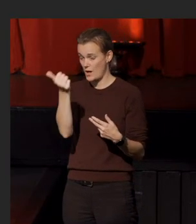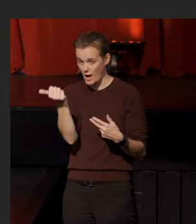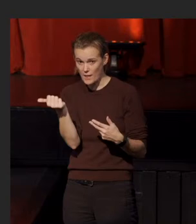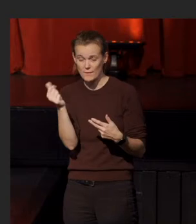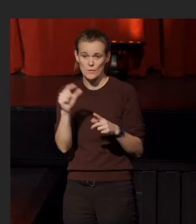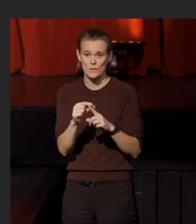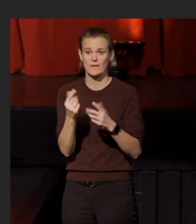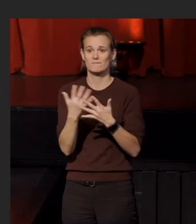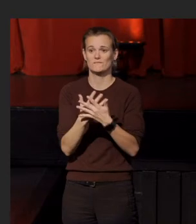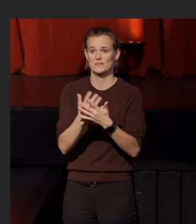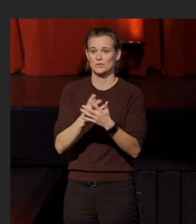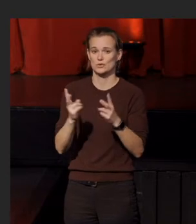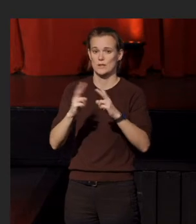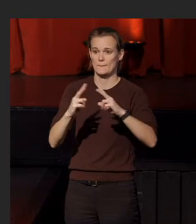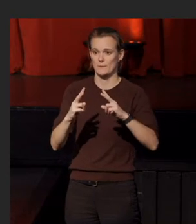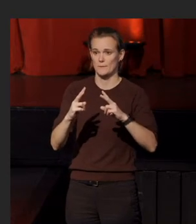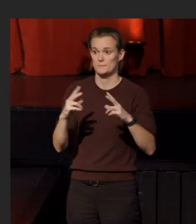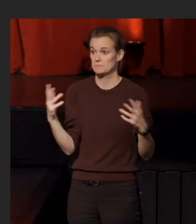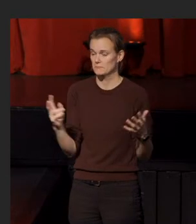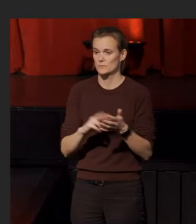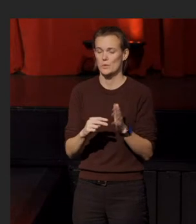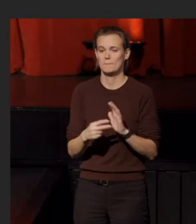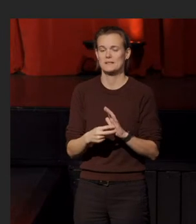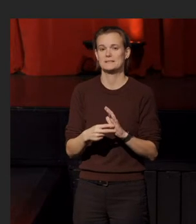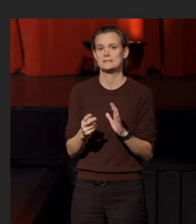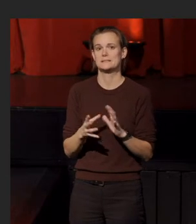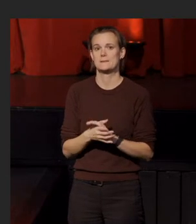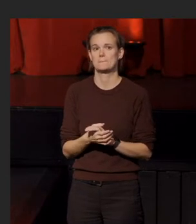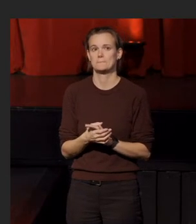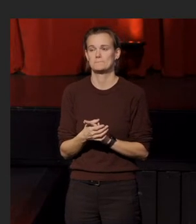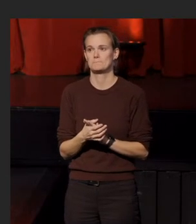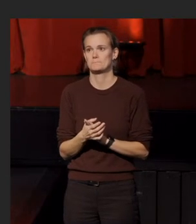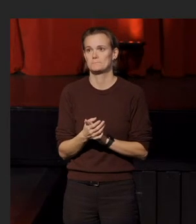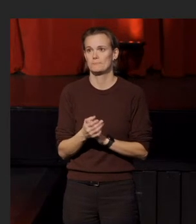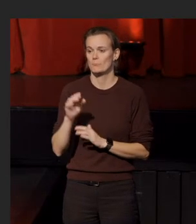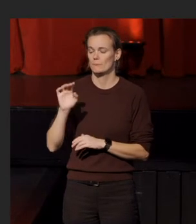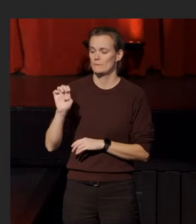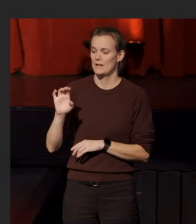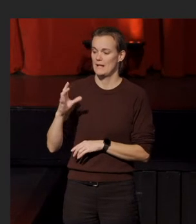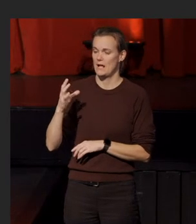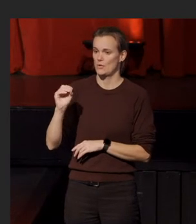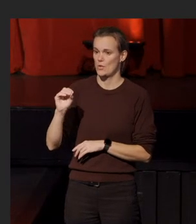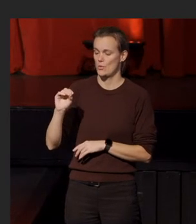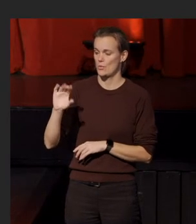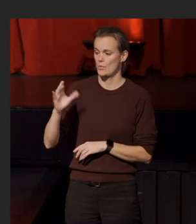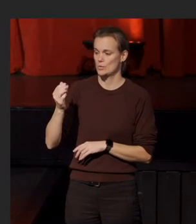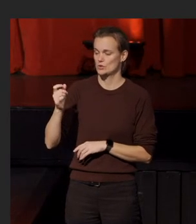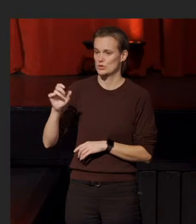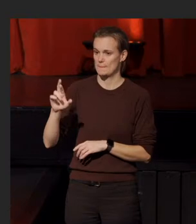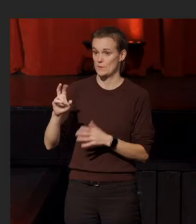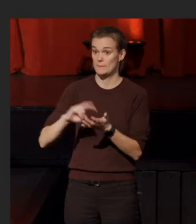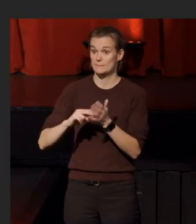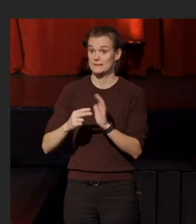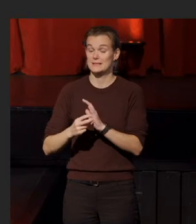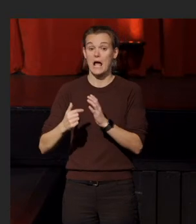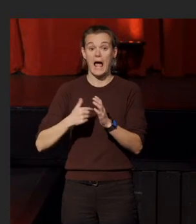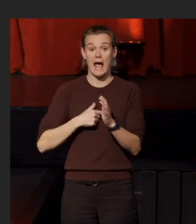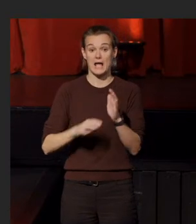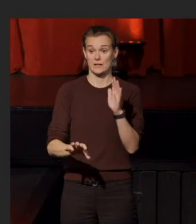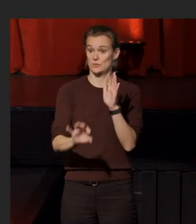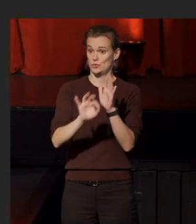Echo chambers is this idea that we choose media and sources